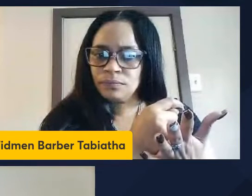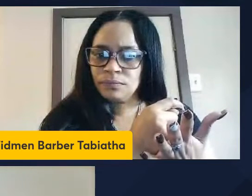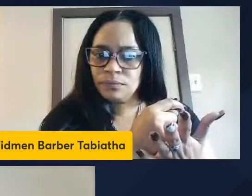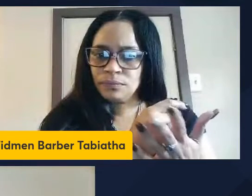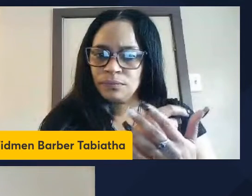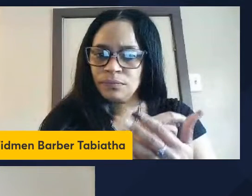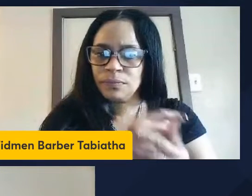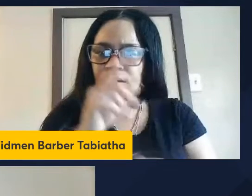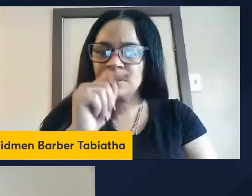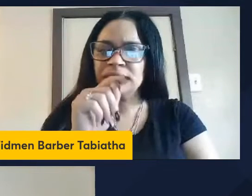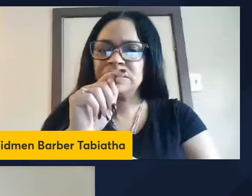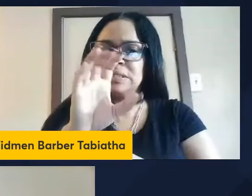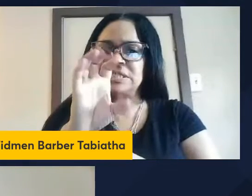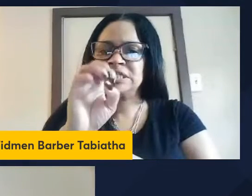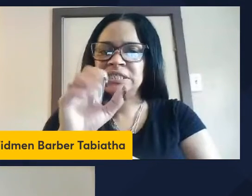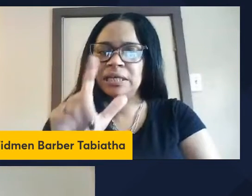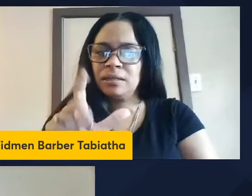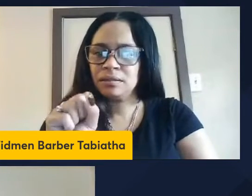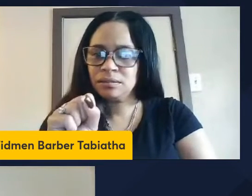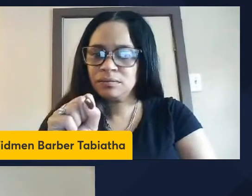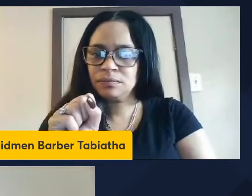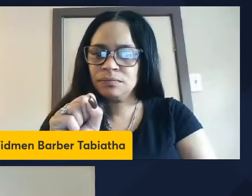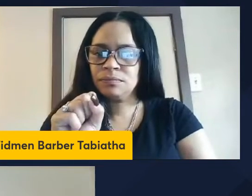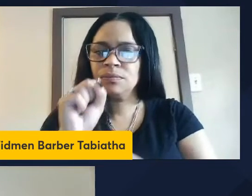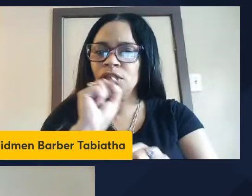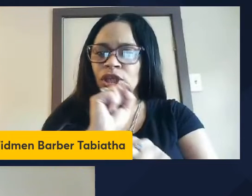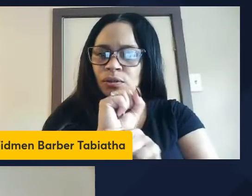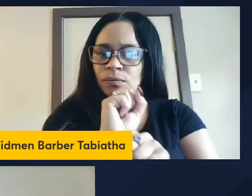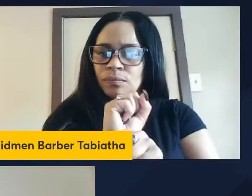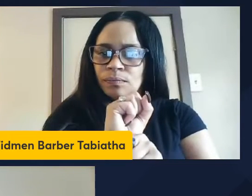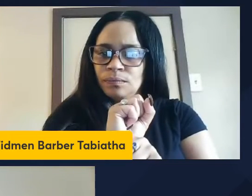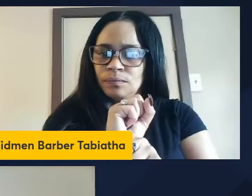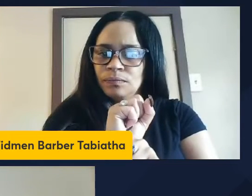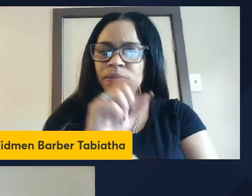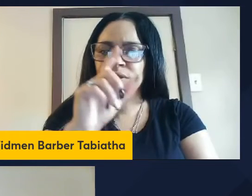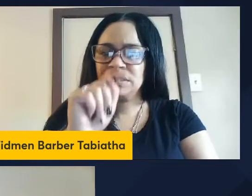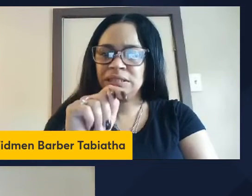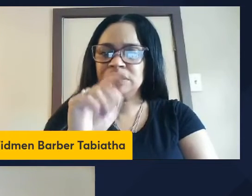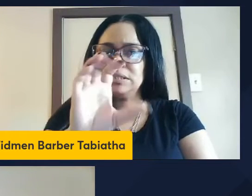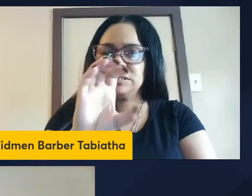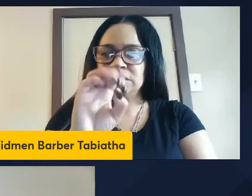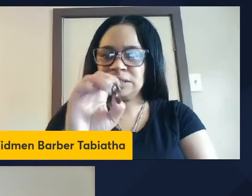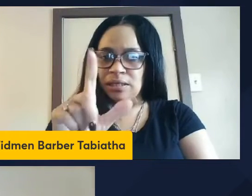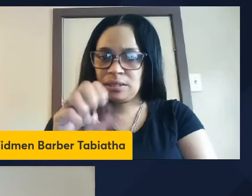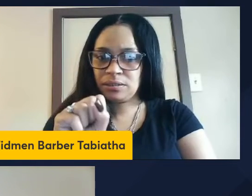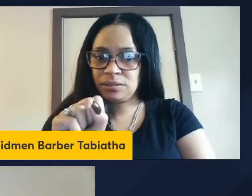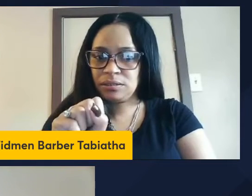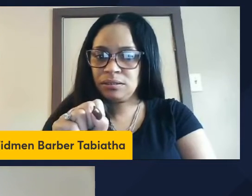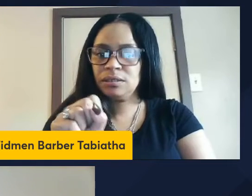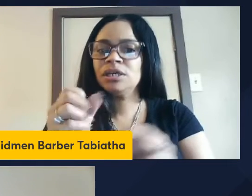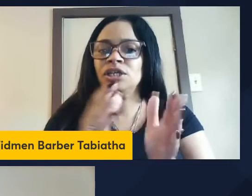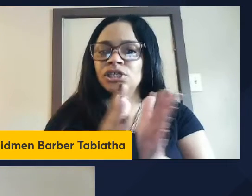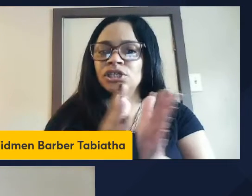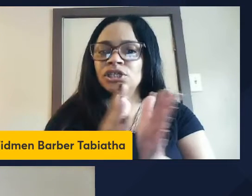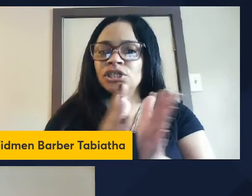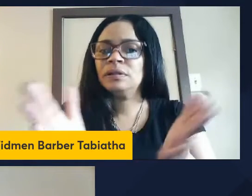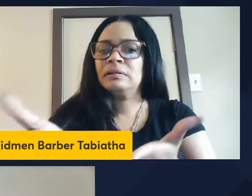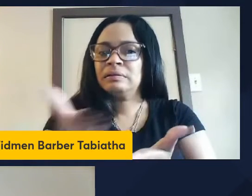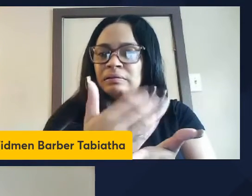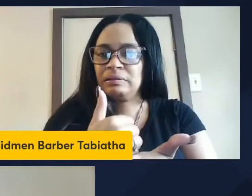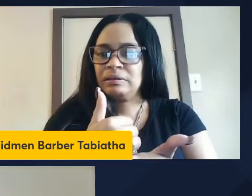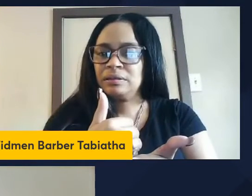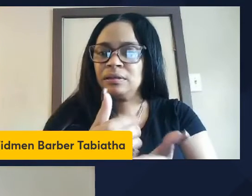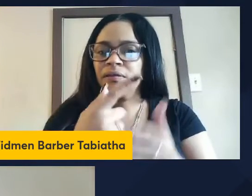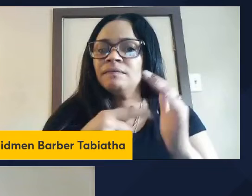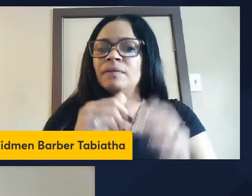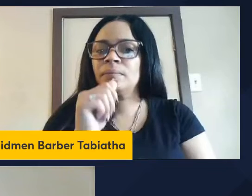which actually involves the T-cell or blood generally collected from a patient